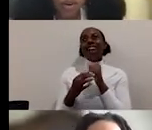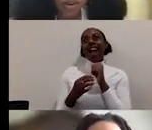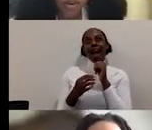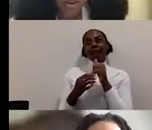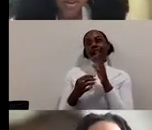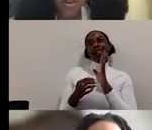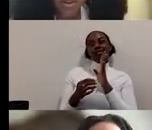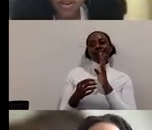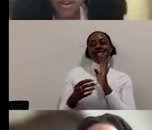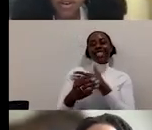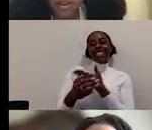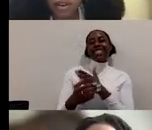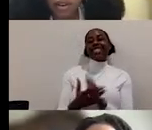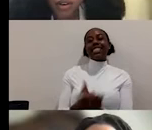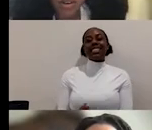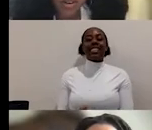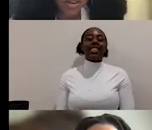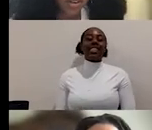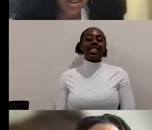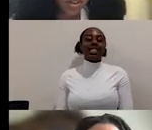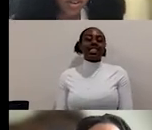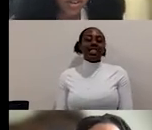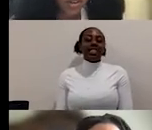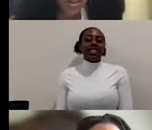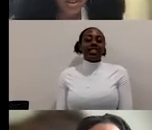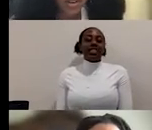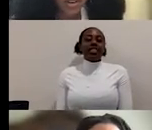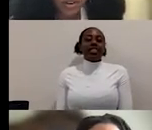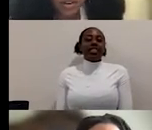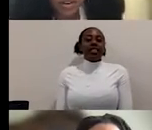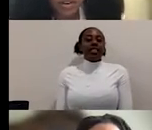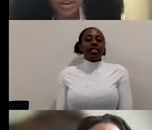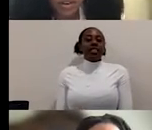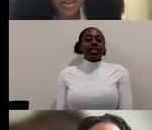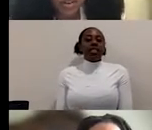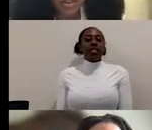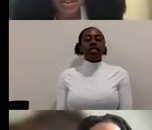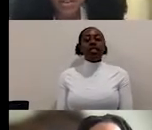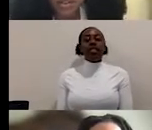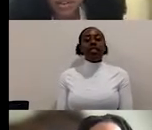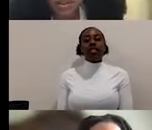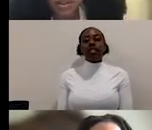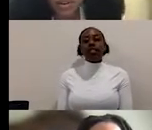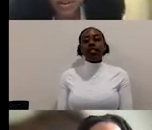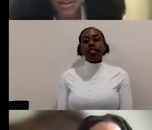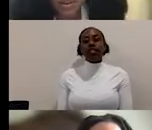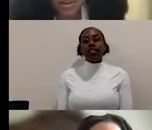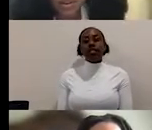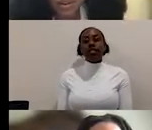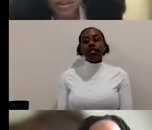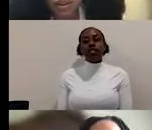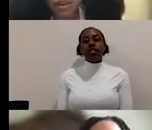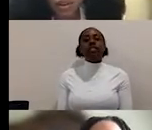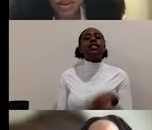All right, let's go and see what people